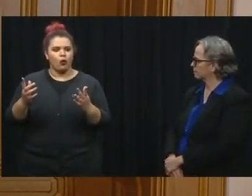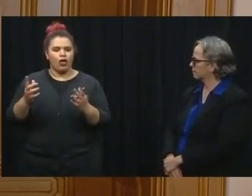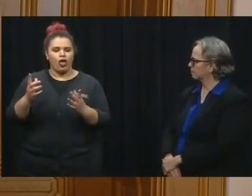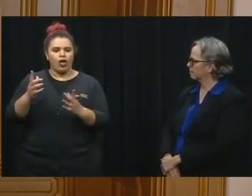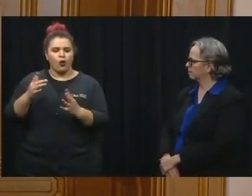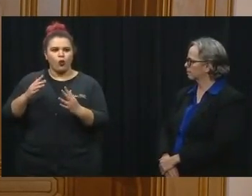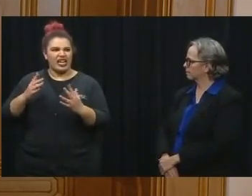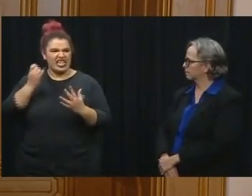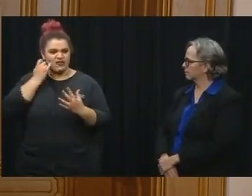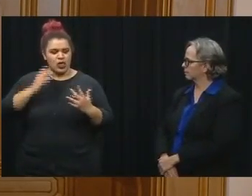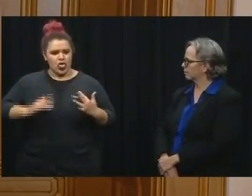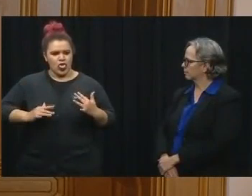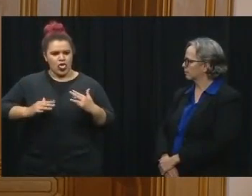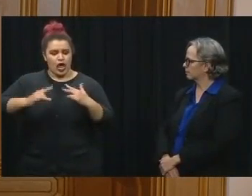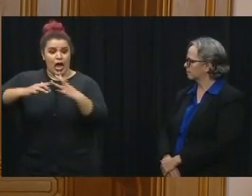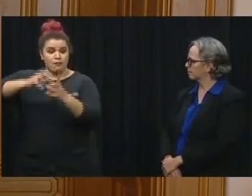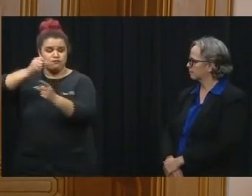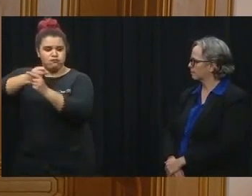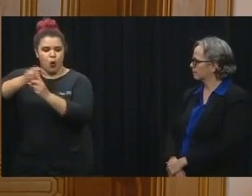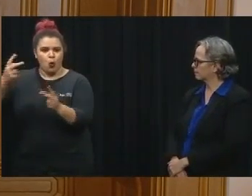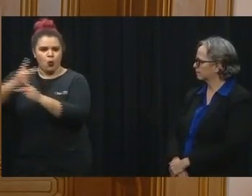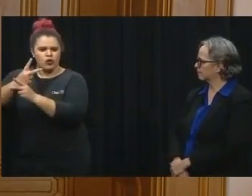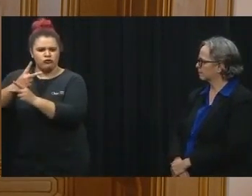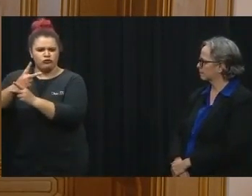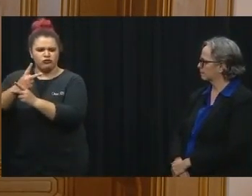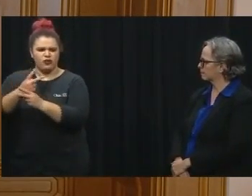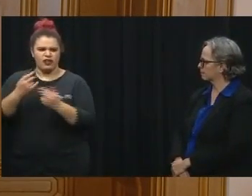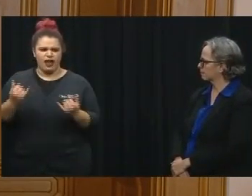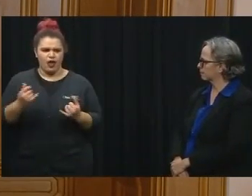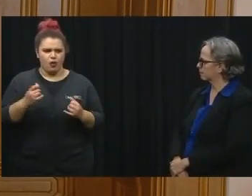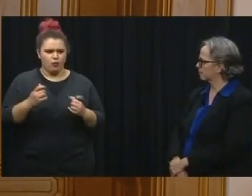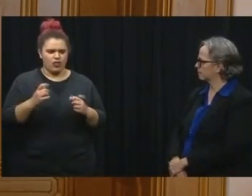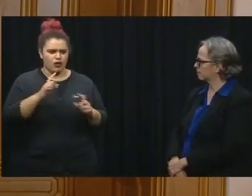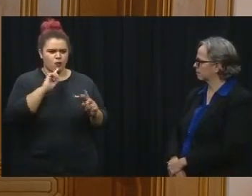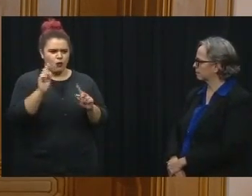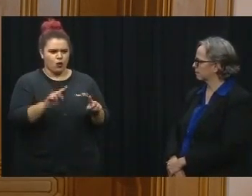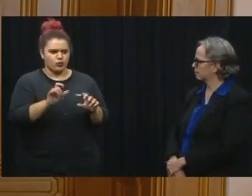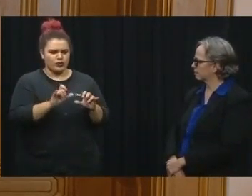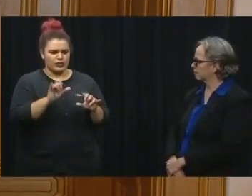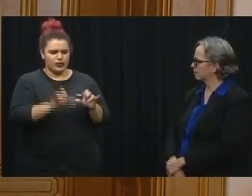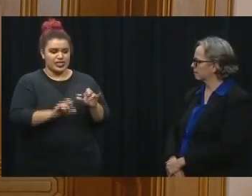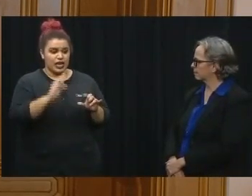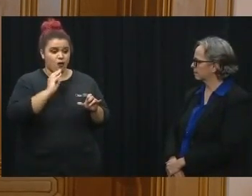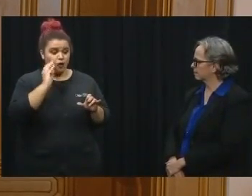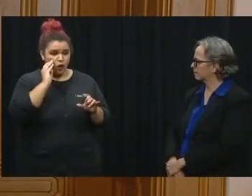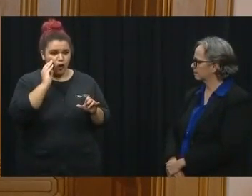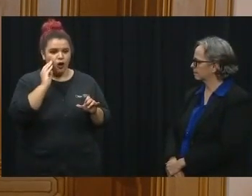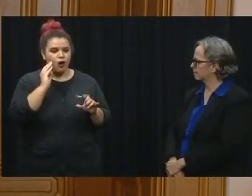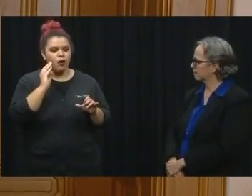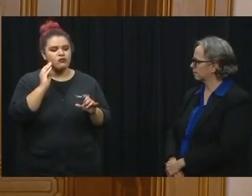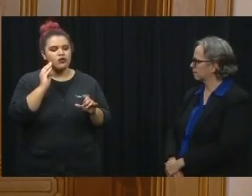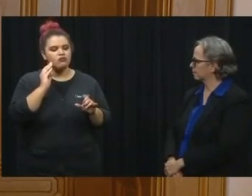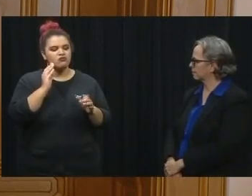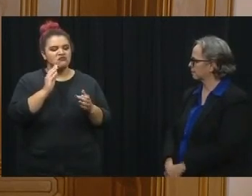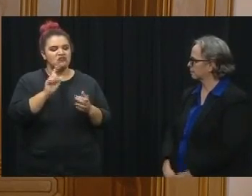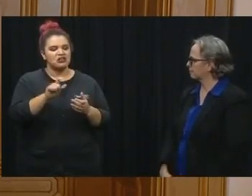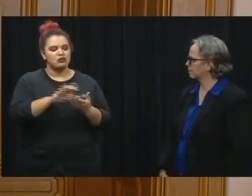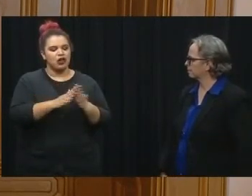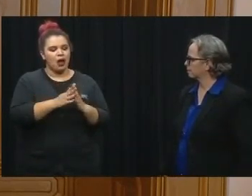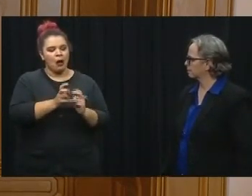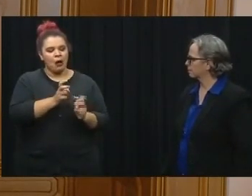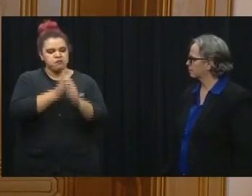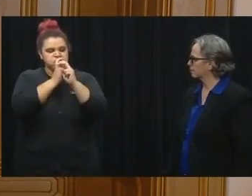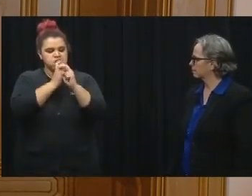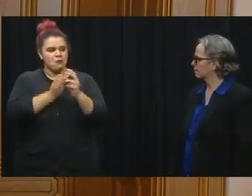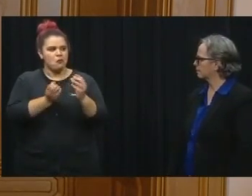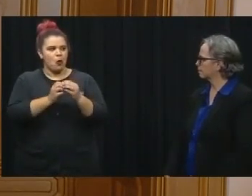plan where the order to stay home, you have to enforce a little stricter, or you